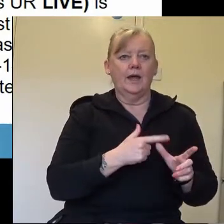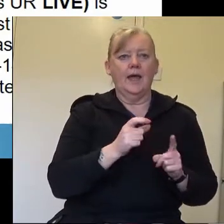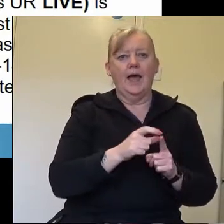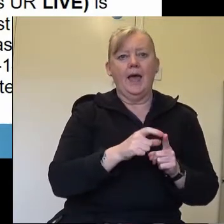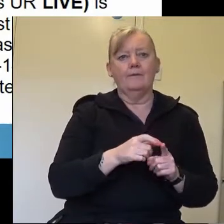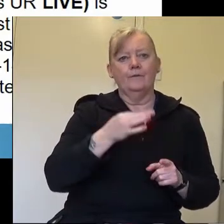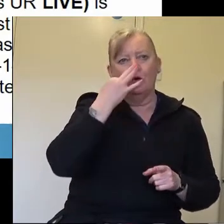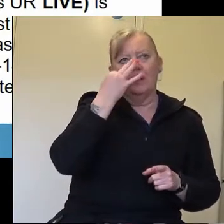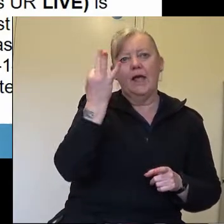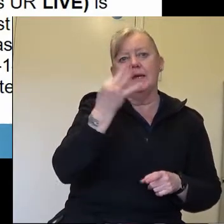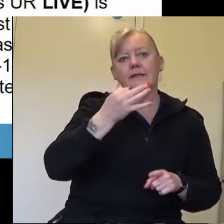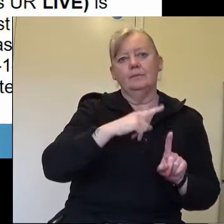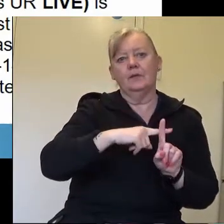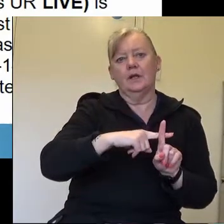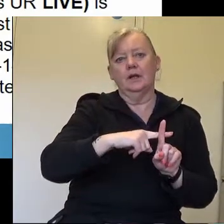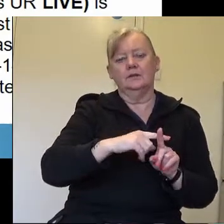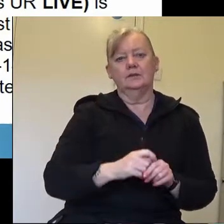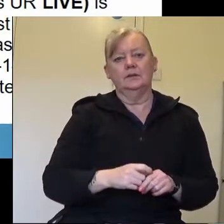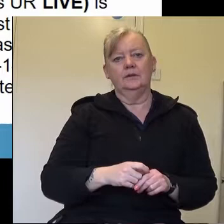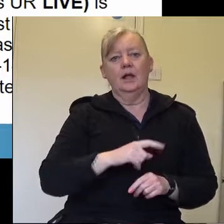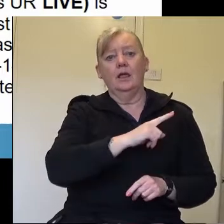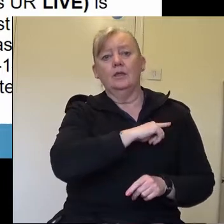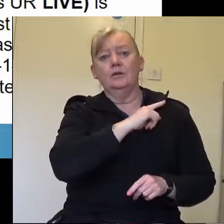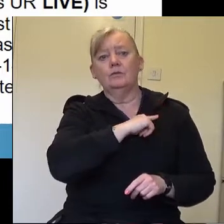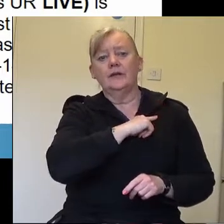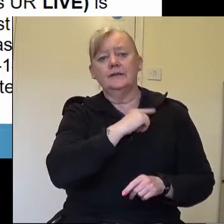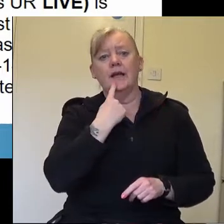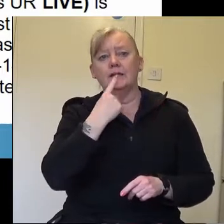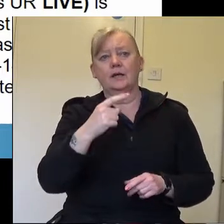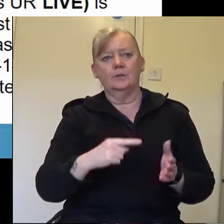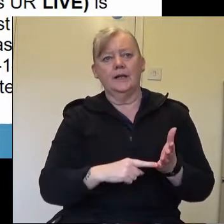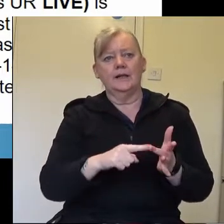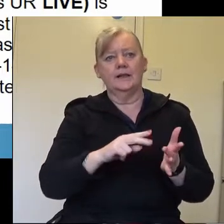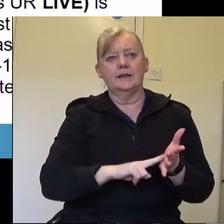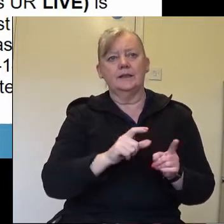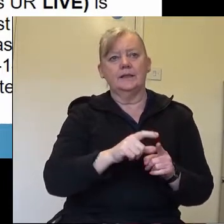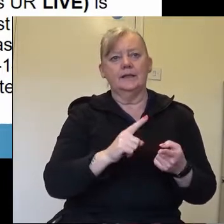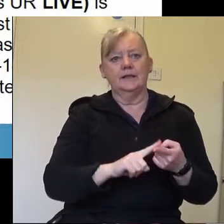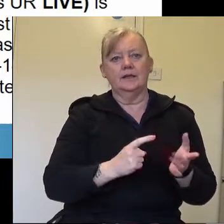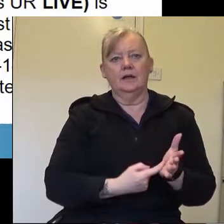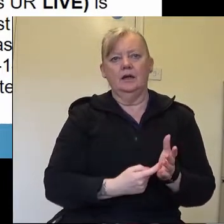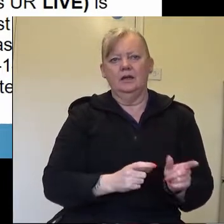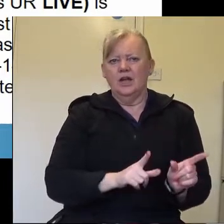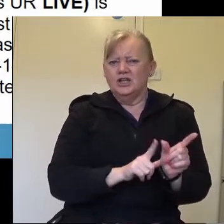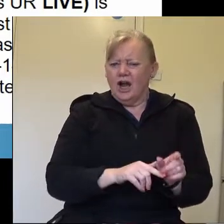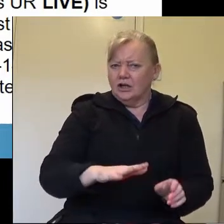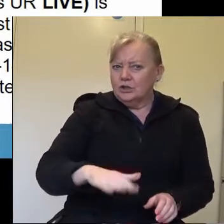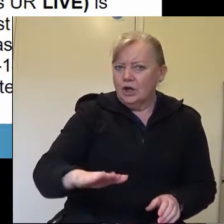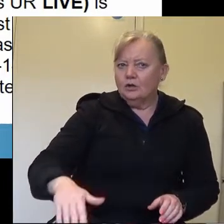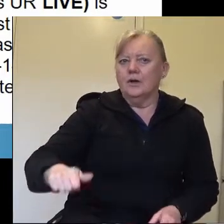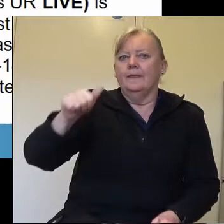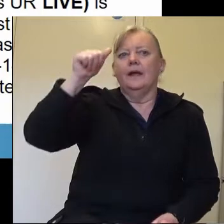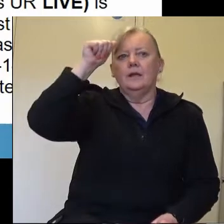is a dating app. It's 18 plus. The reason I put Tinder there is because a lot of the children are mentioning it